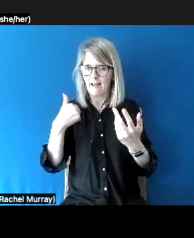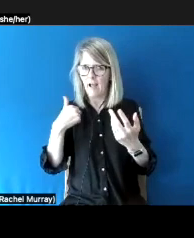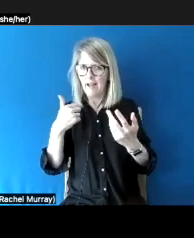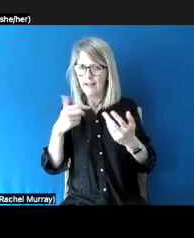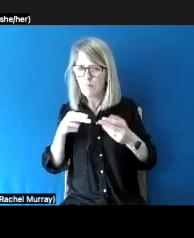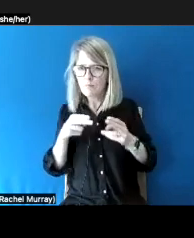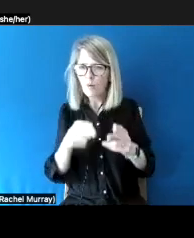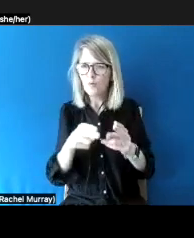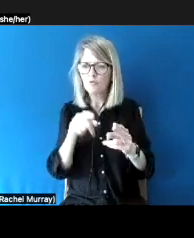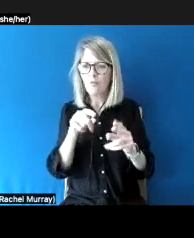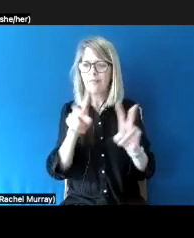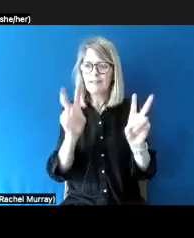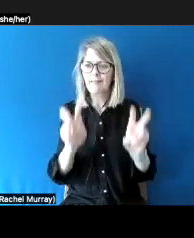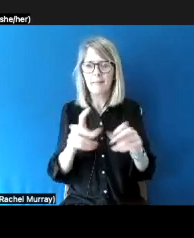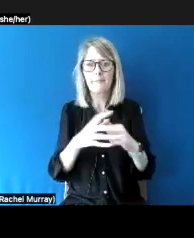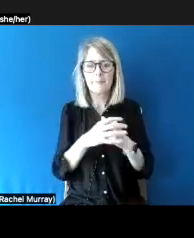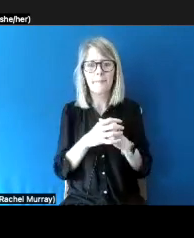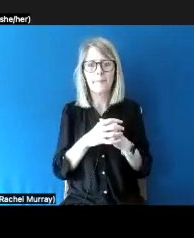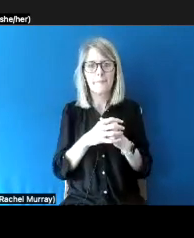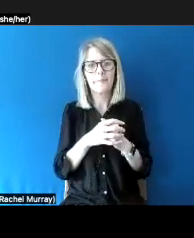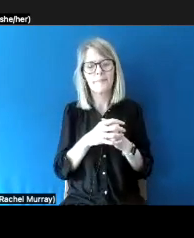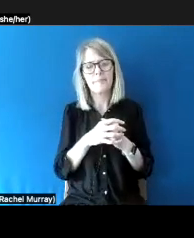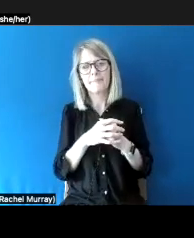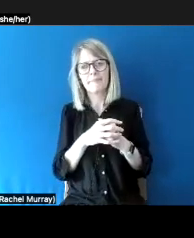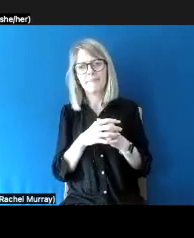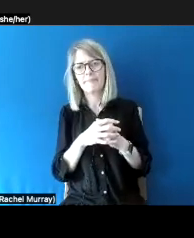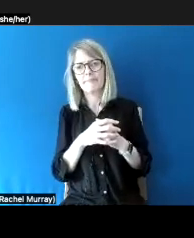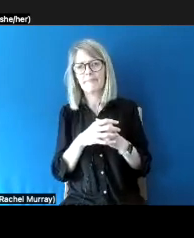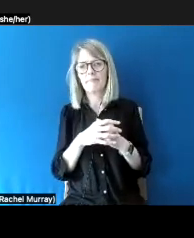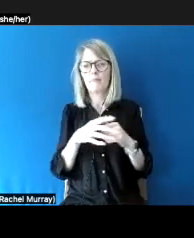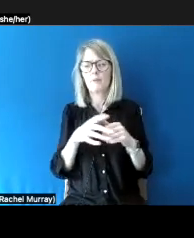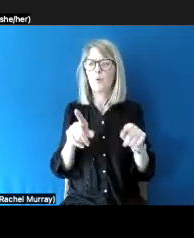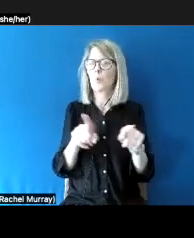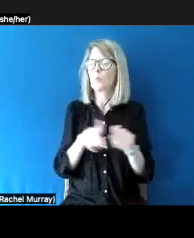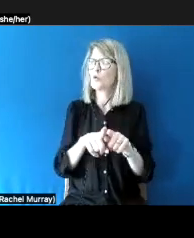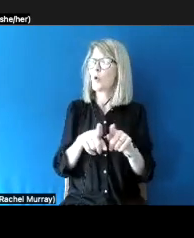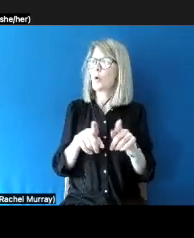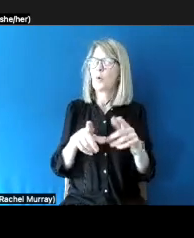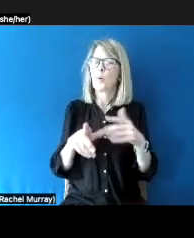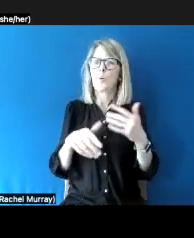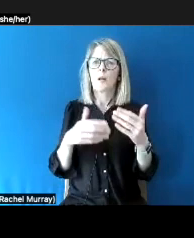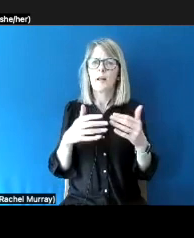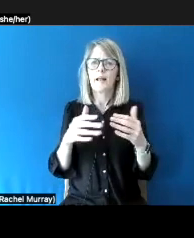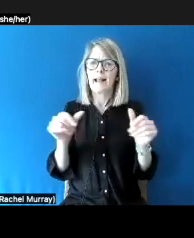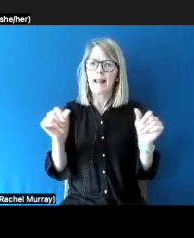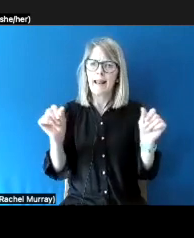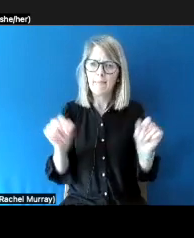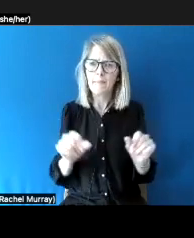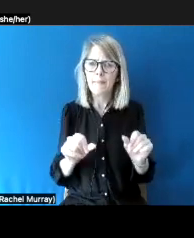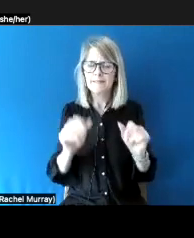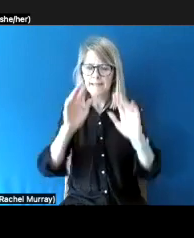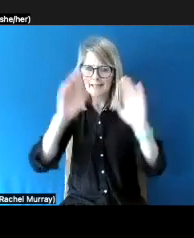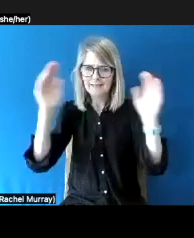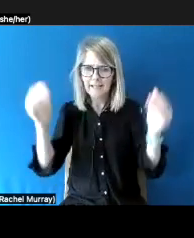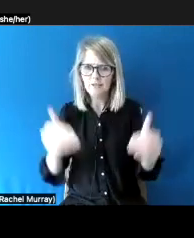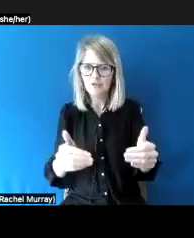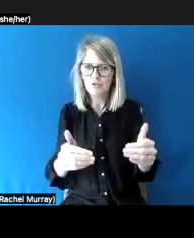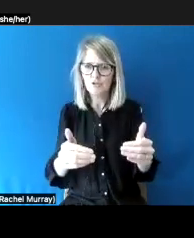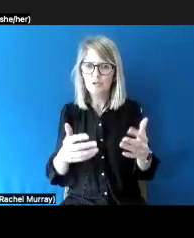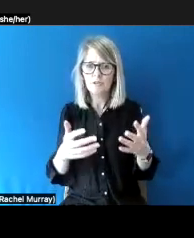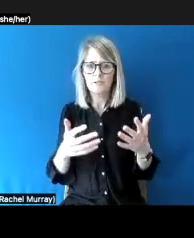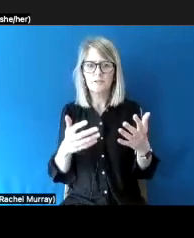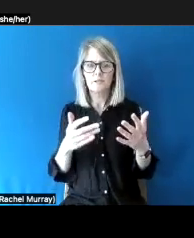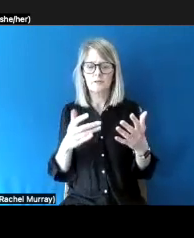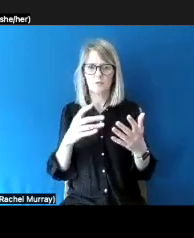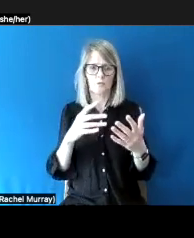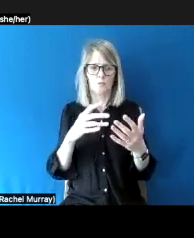theme, and also to kind of limit our attention and our focus to some of the